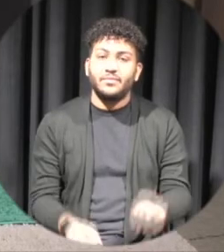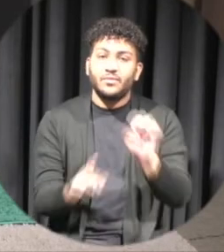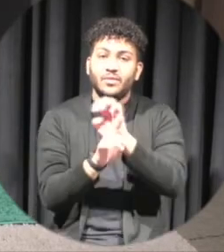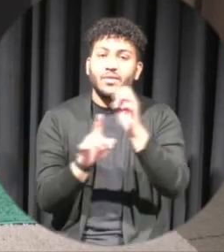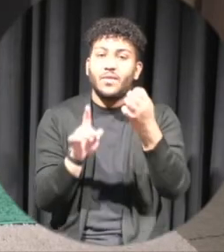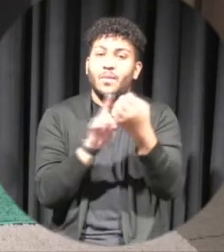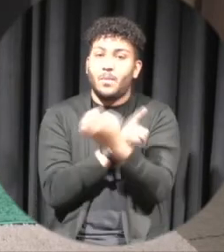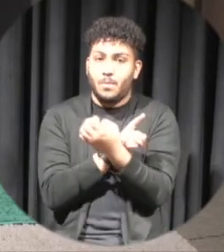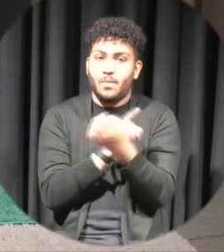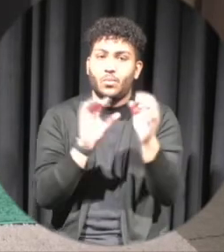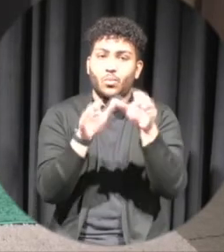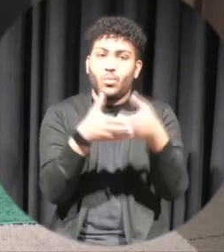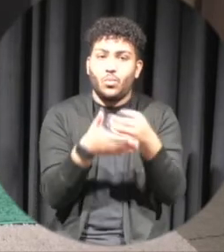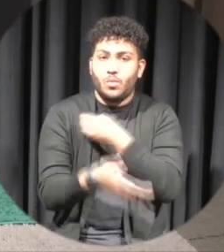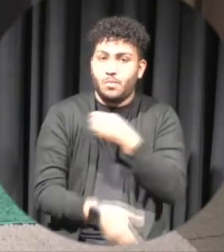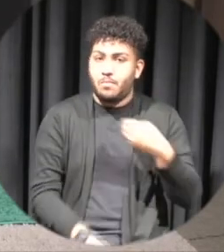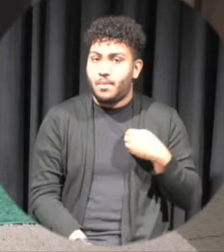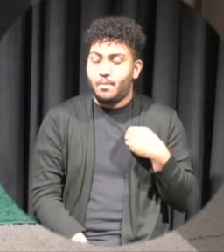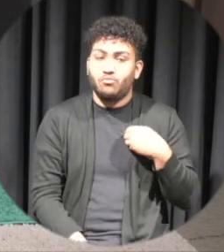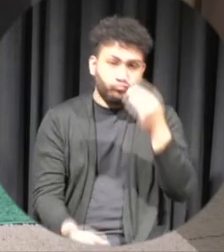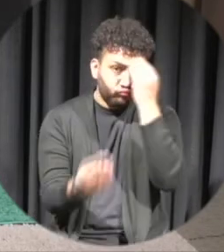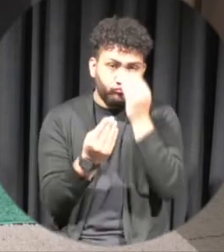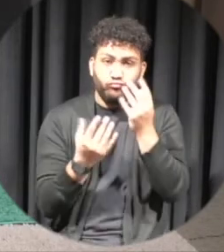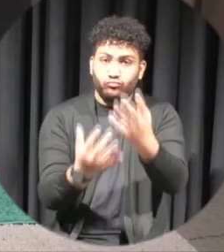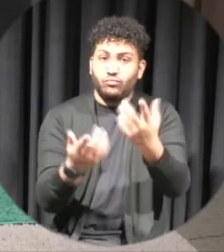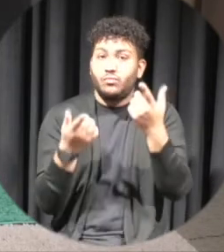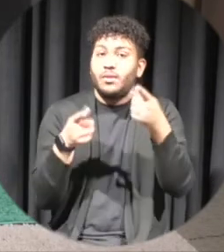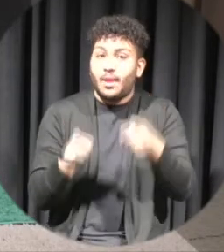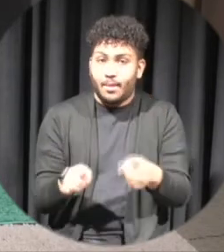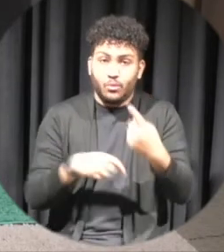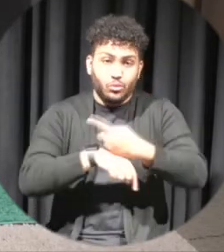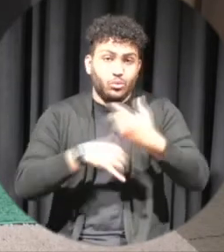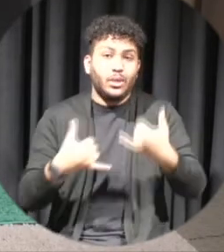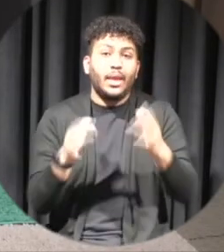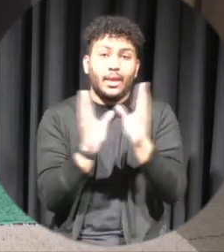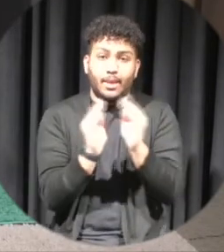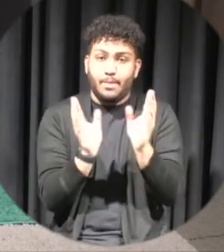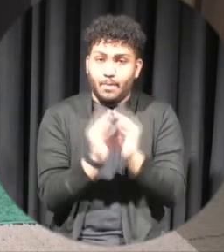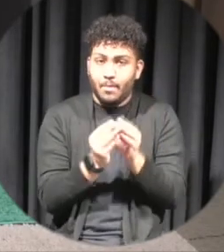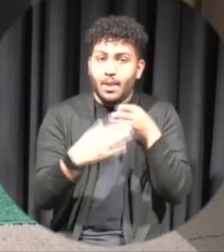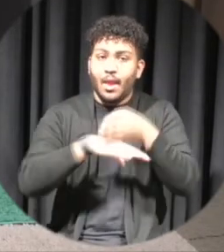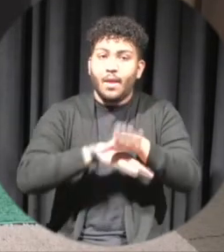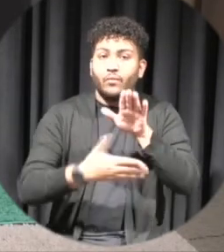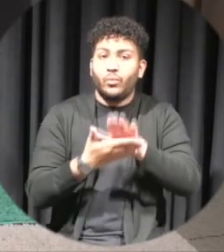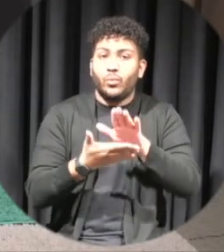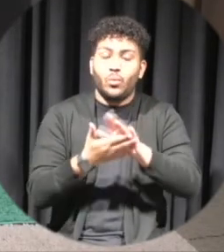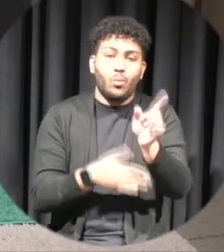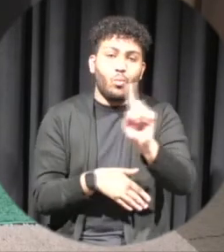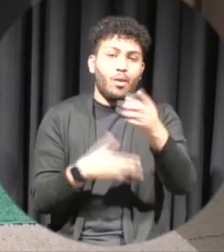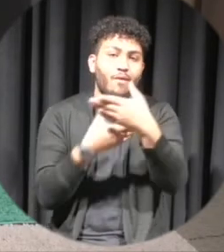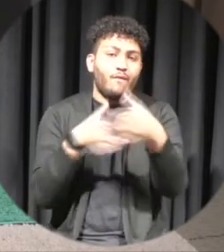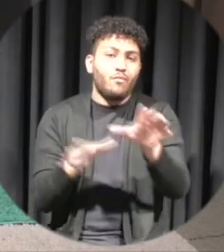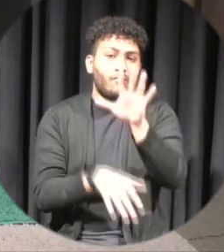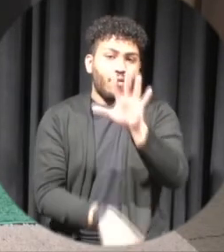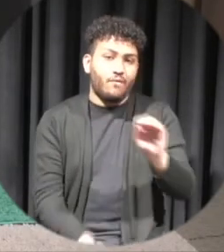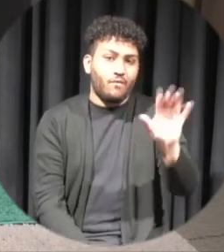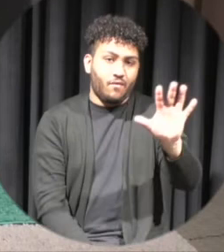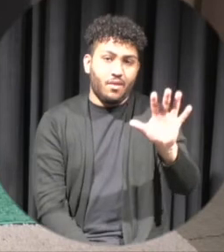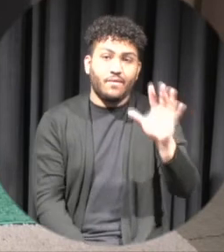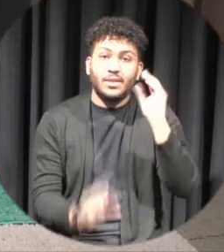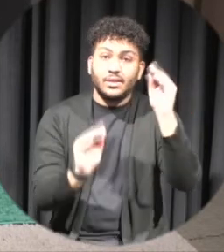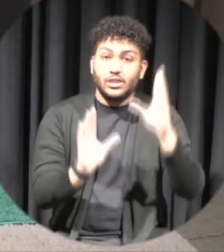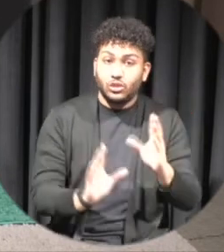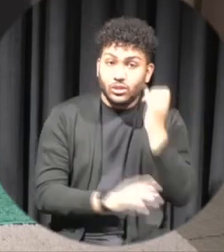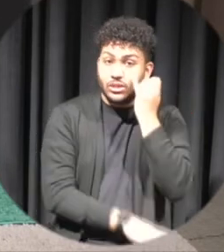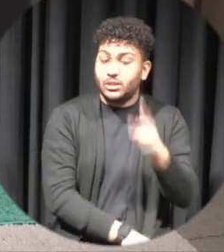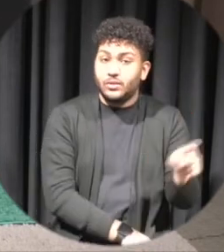Environmental Club members, just a reminder that there is a meeting today after school in Ms. Ernest's room 505. Teachers, if you are